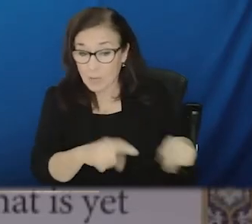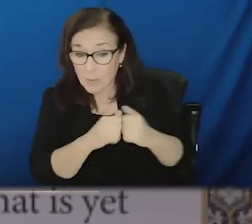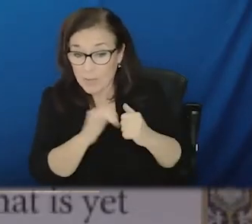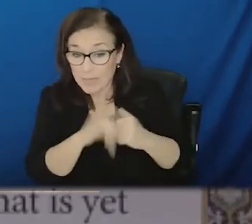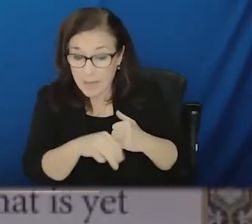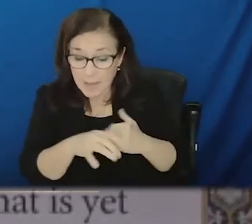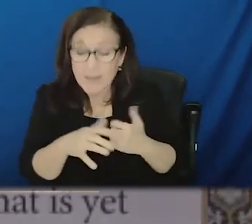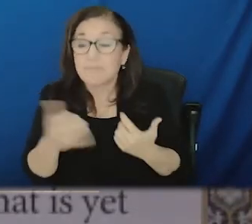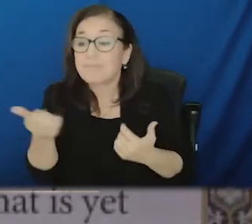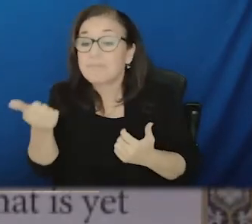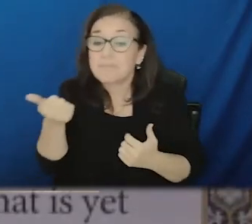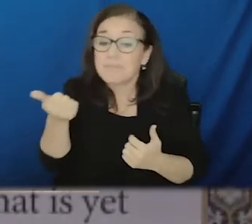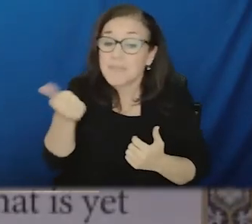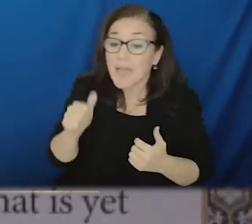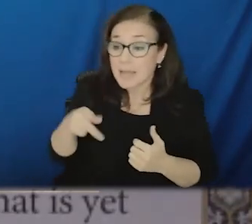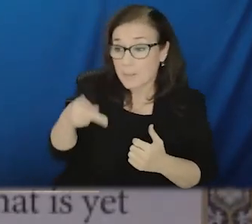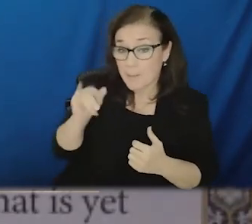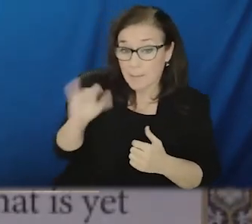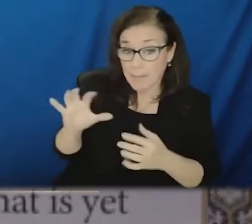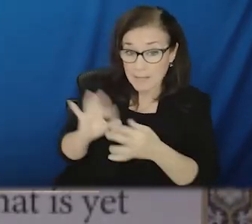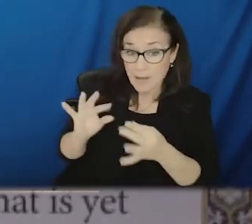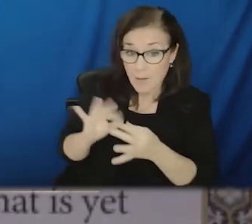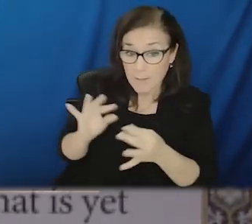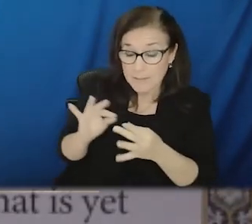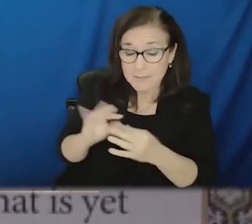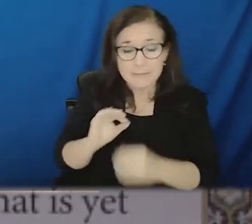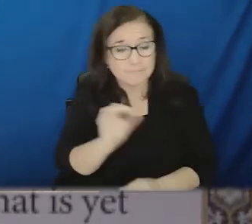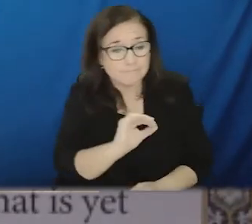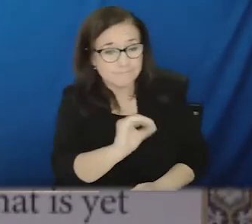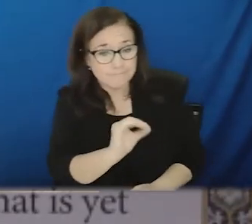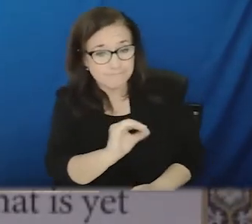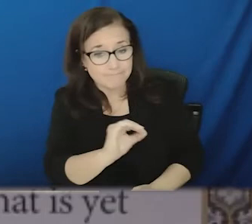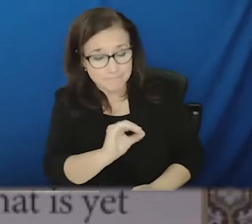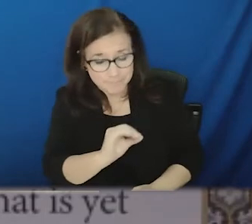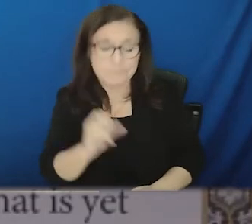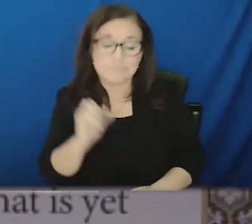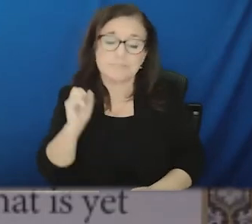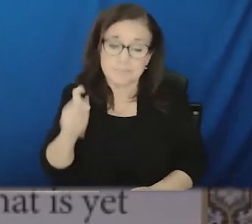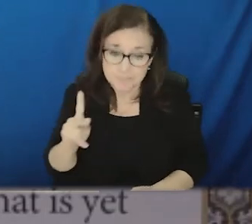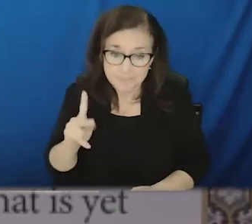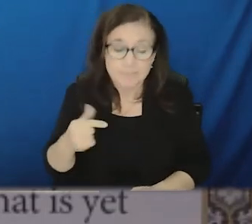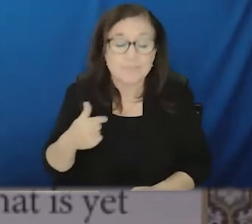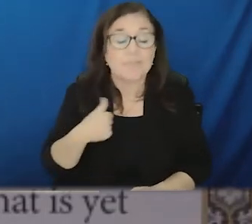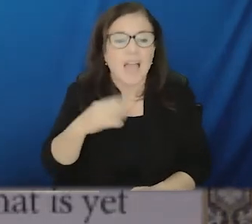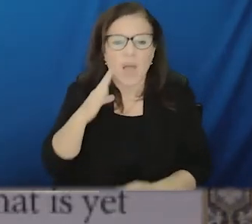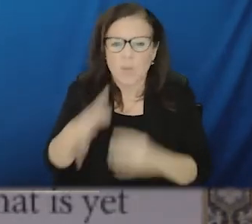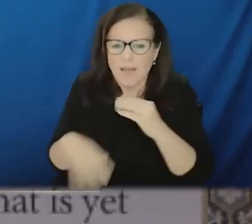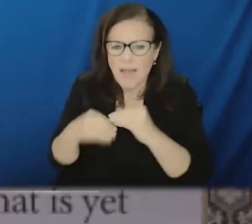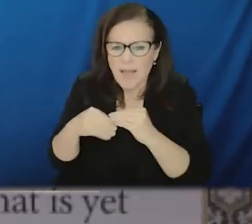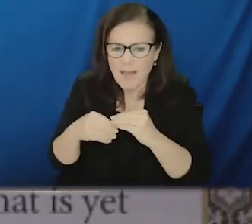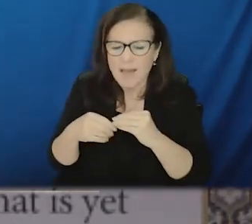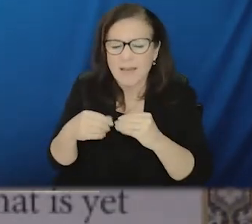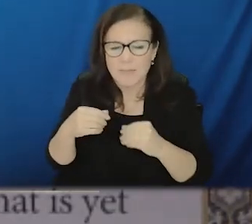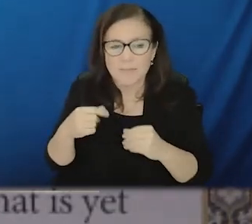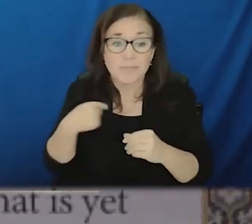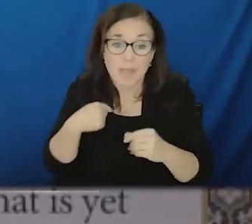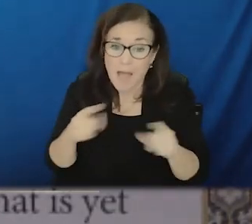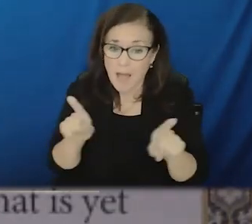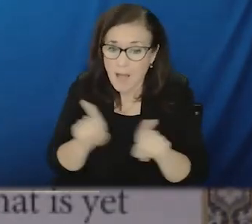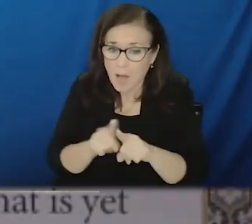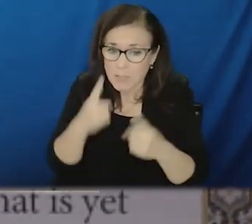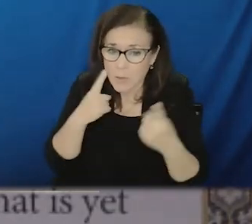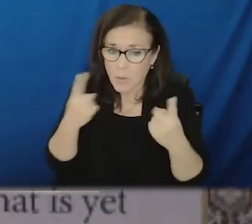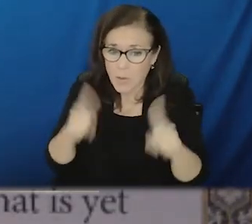Trujillo. No public comment. Thank you. Then I will just add that I also agree that